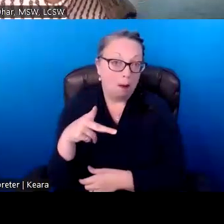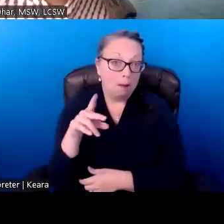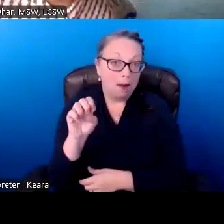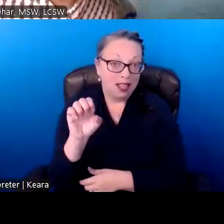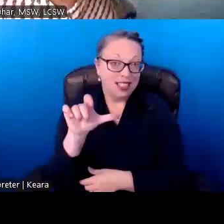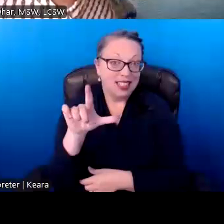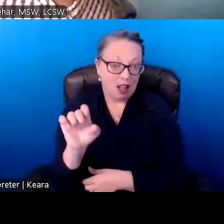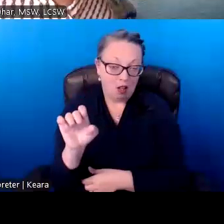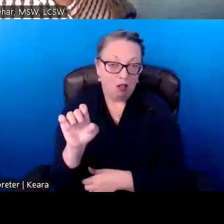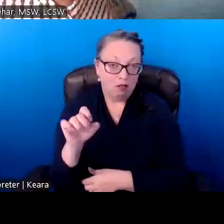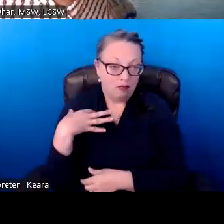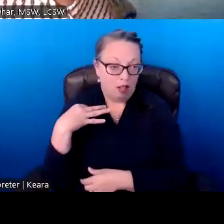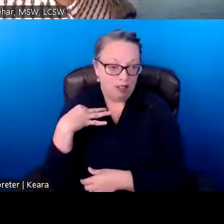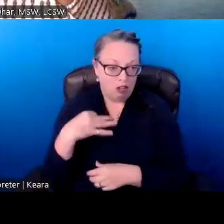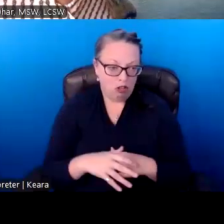upskill volunteers.